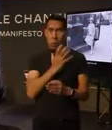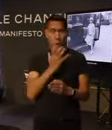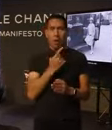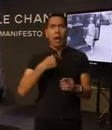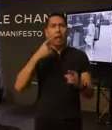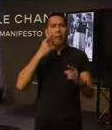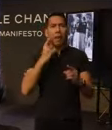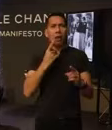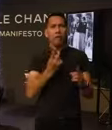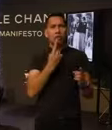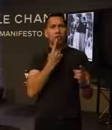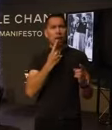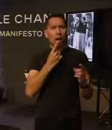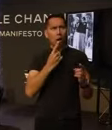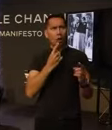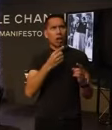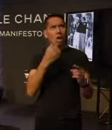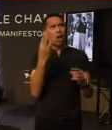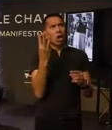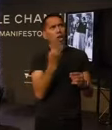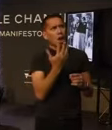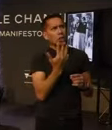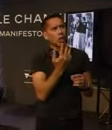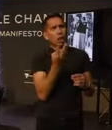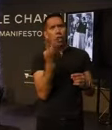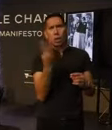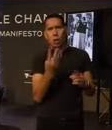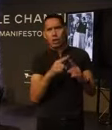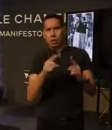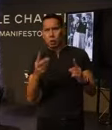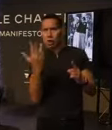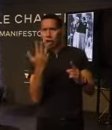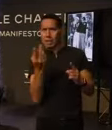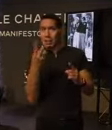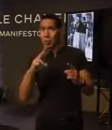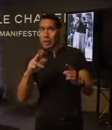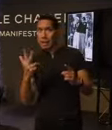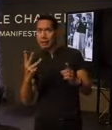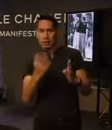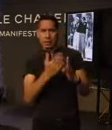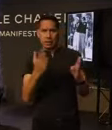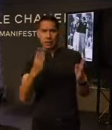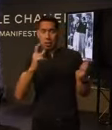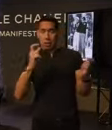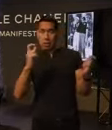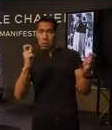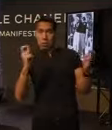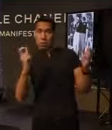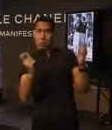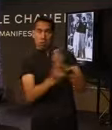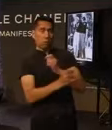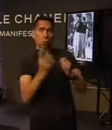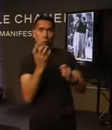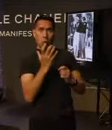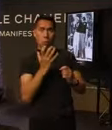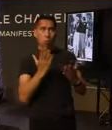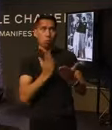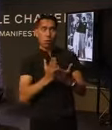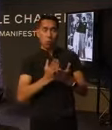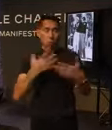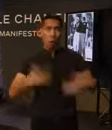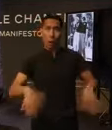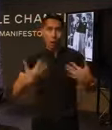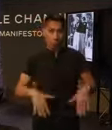1913 compared to 1928, what a radical shift. Extraordinary, actually.